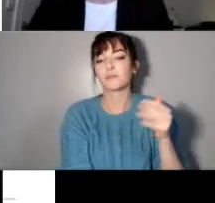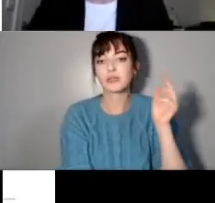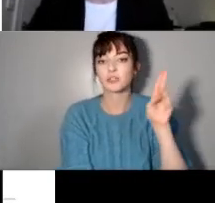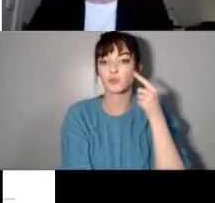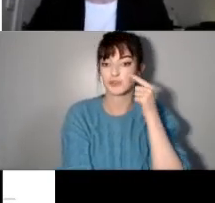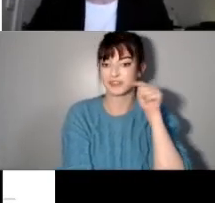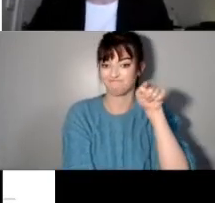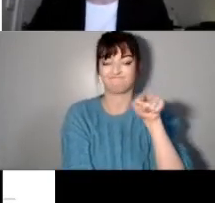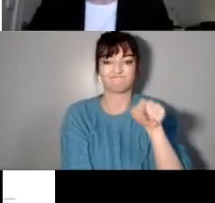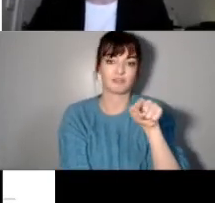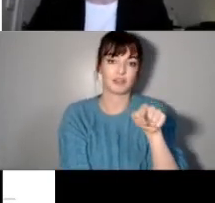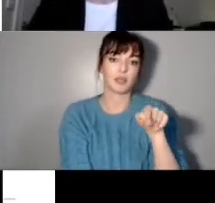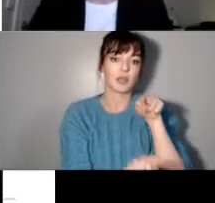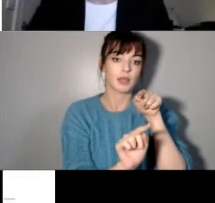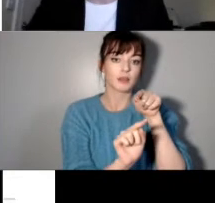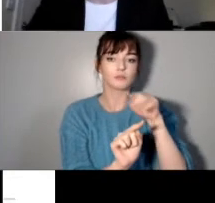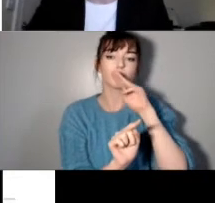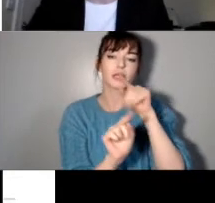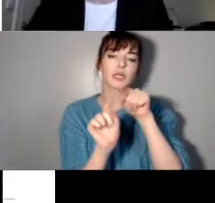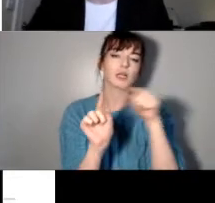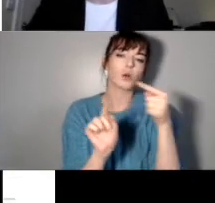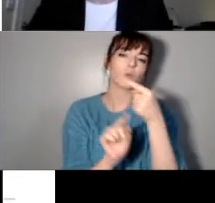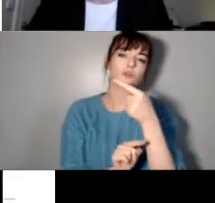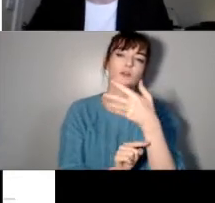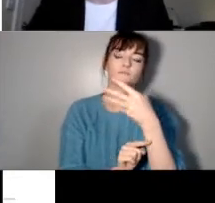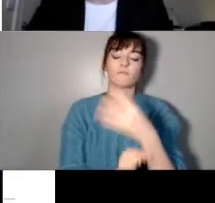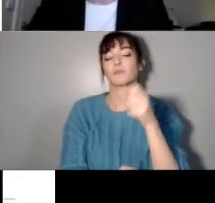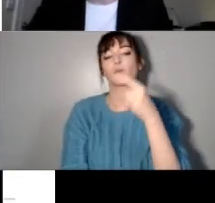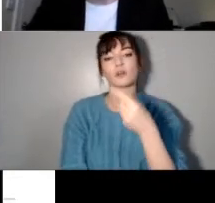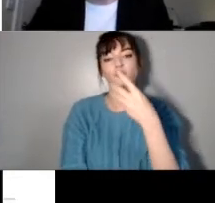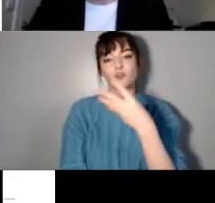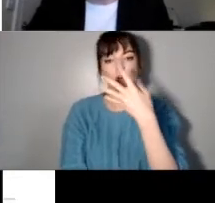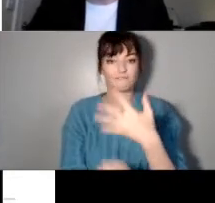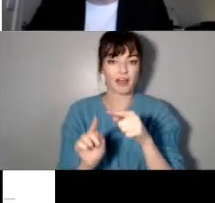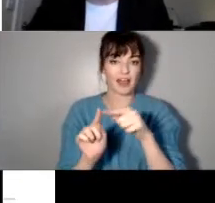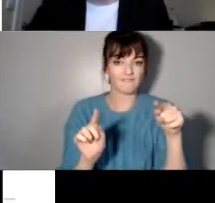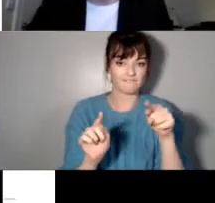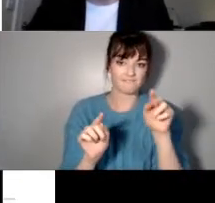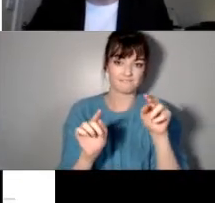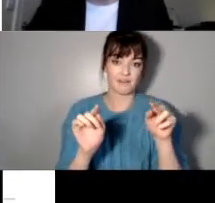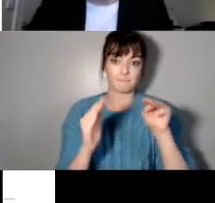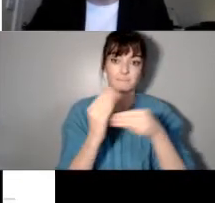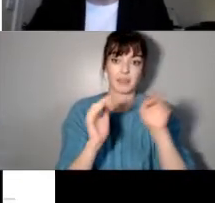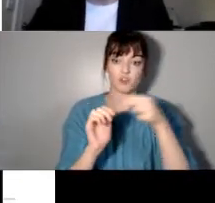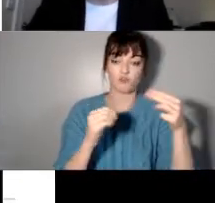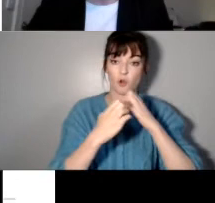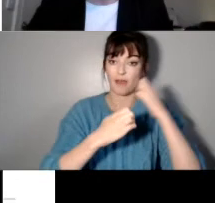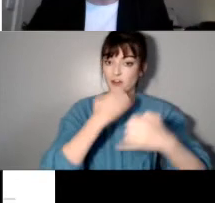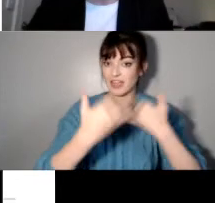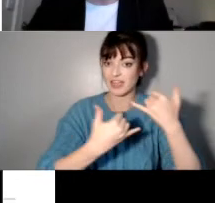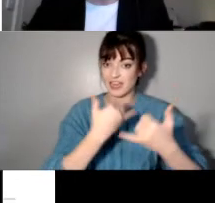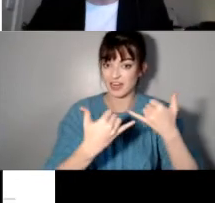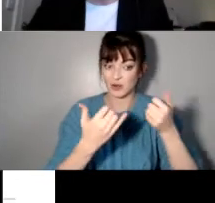talking about something in the range of €145 million euros per annum by the time you get to achieving